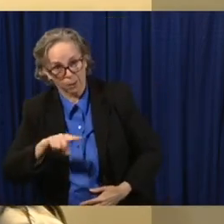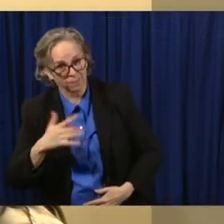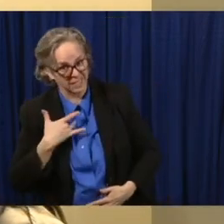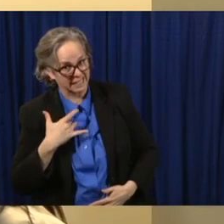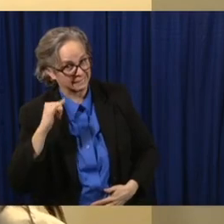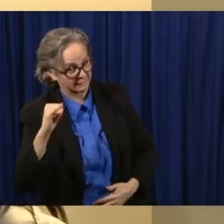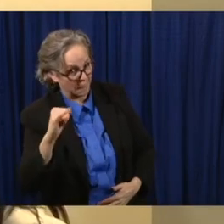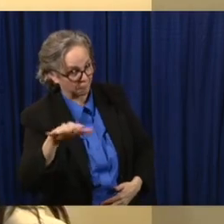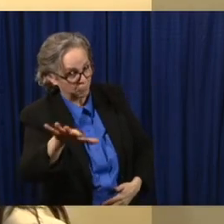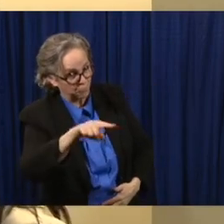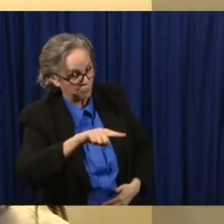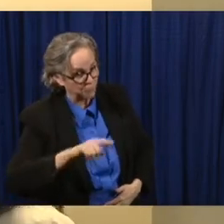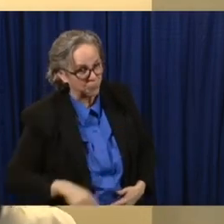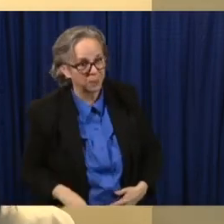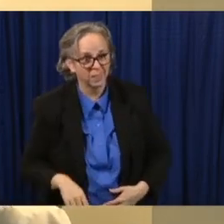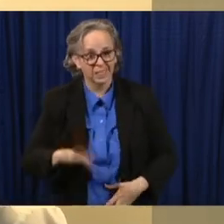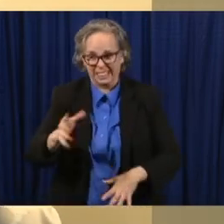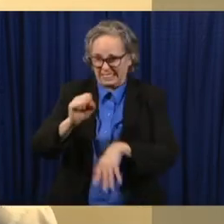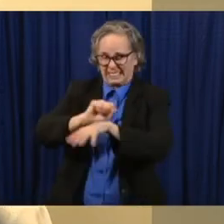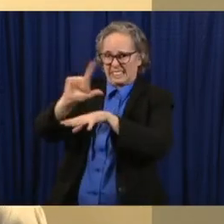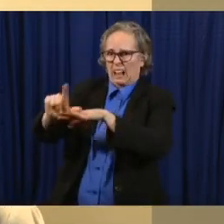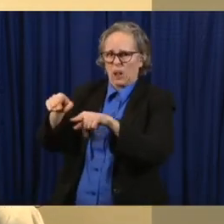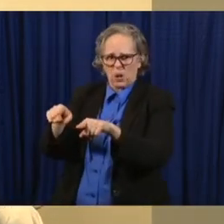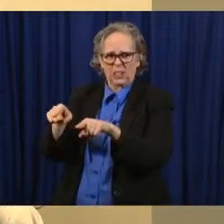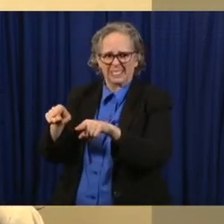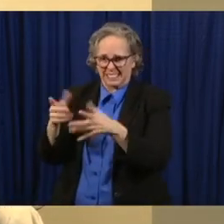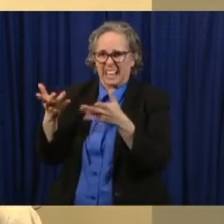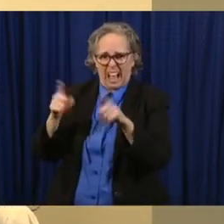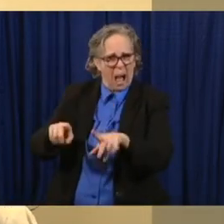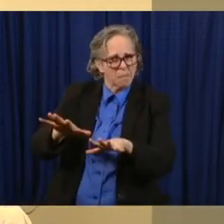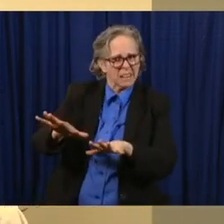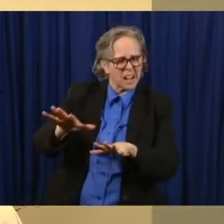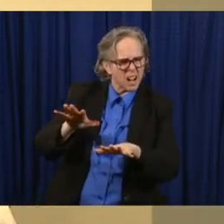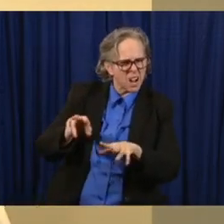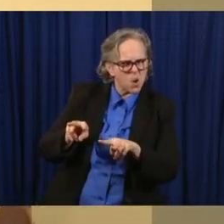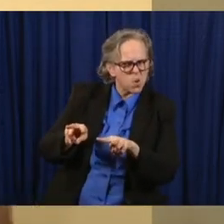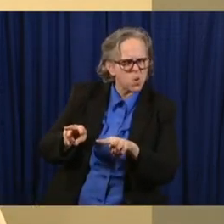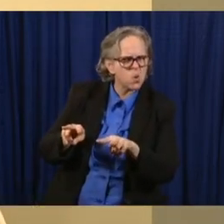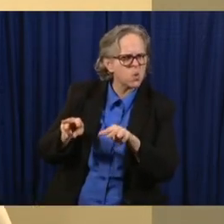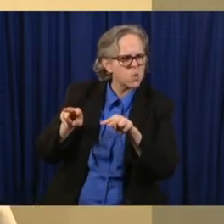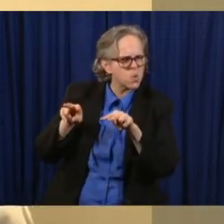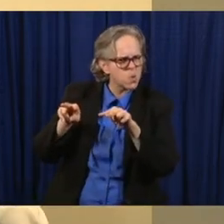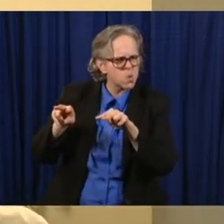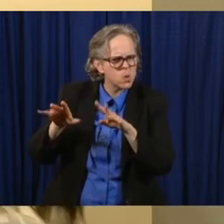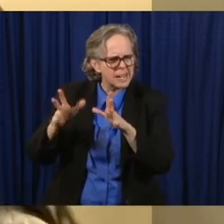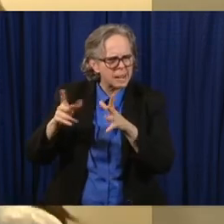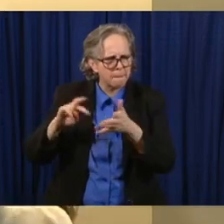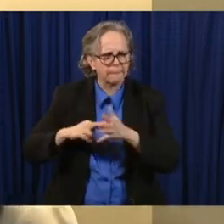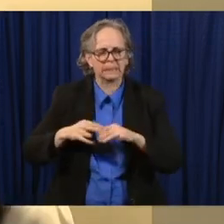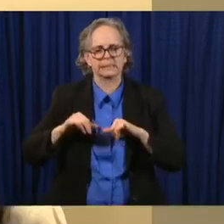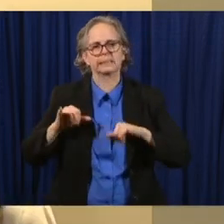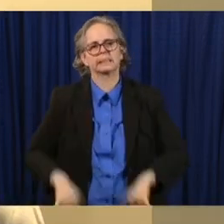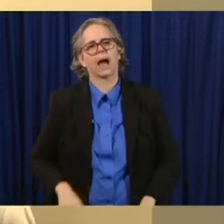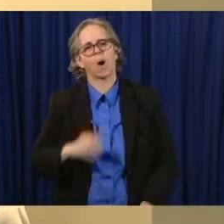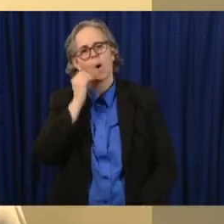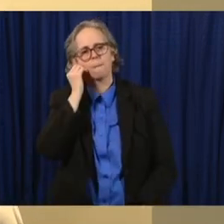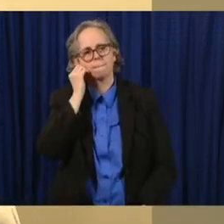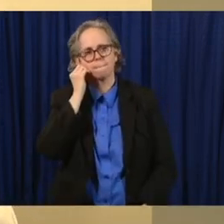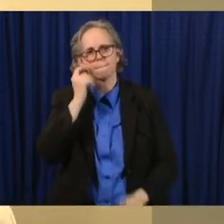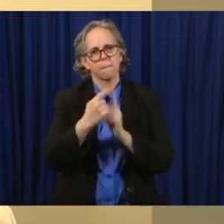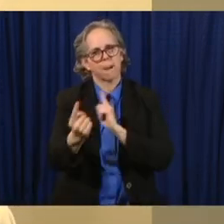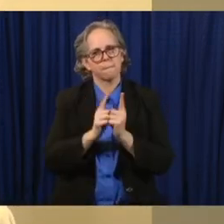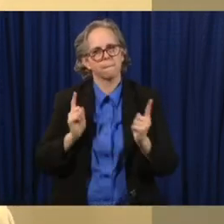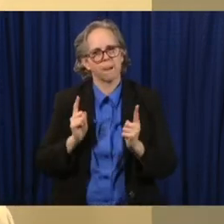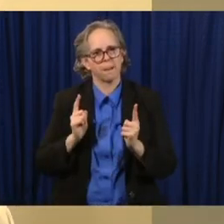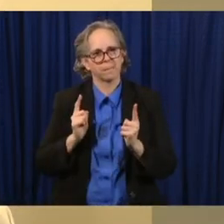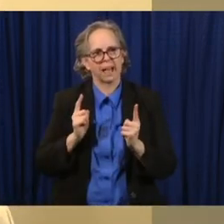St. Louis, they did that. They removed a bunch of the social distancing all at once. And usually with these things,